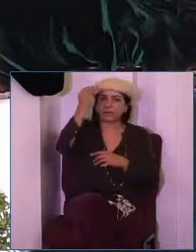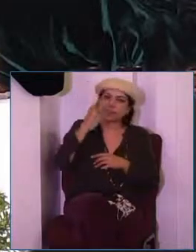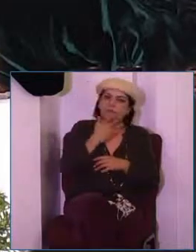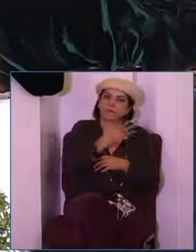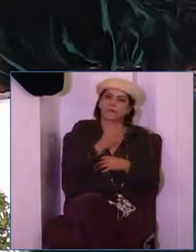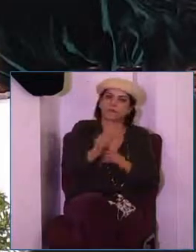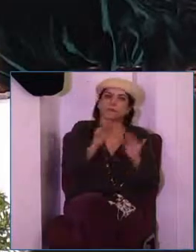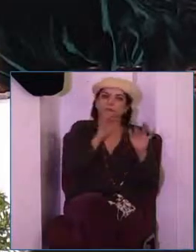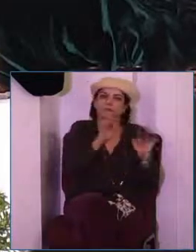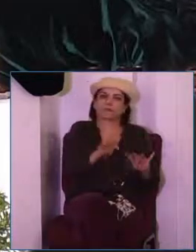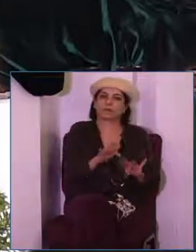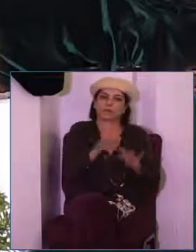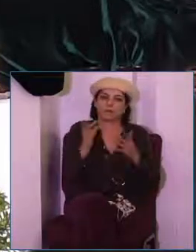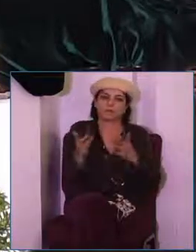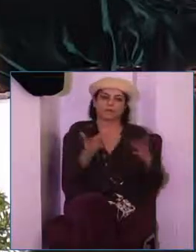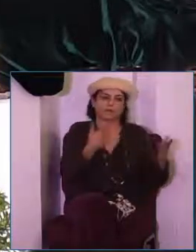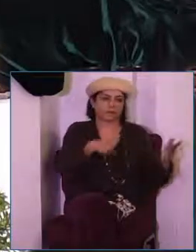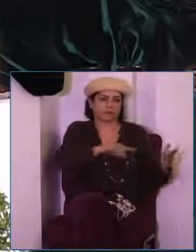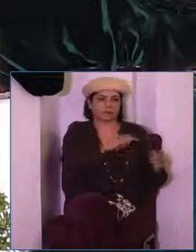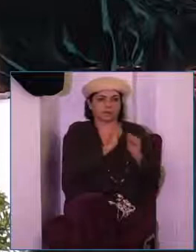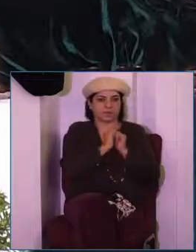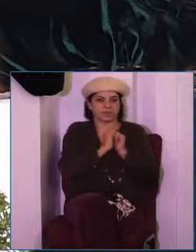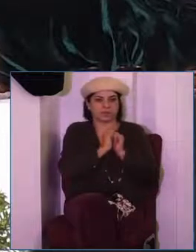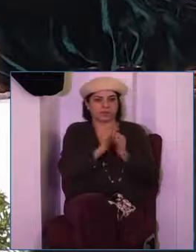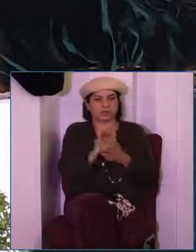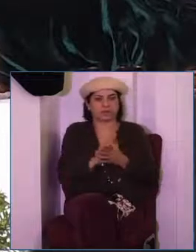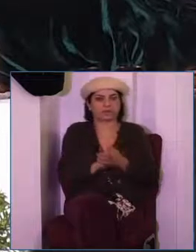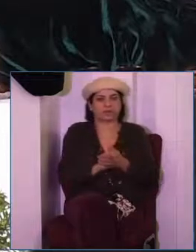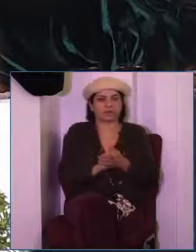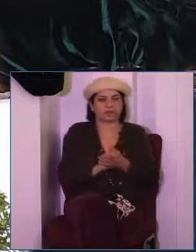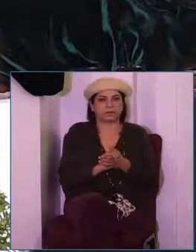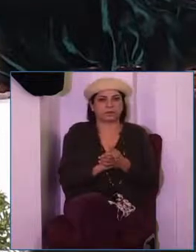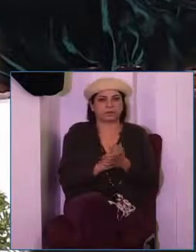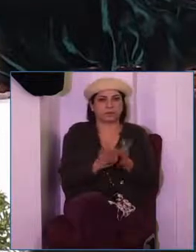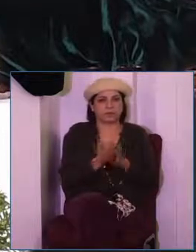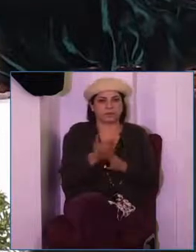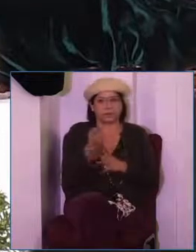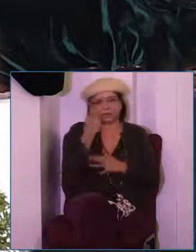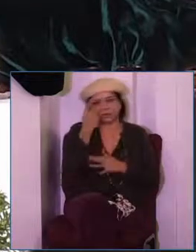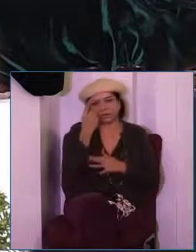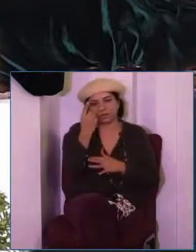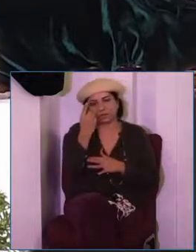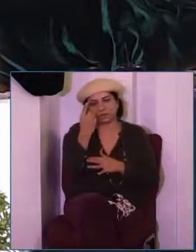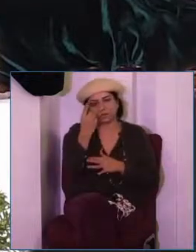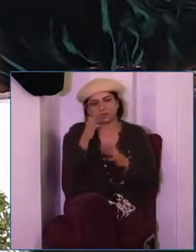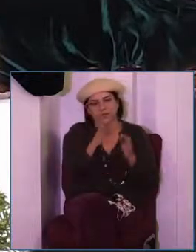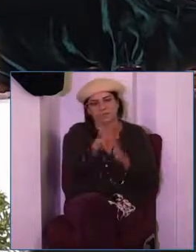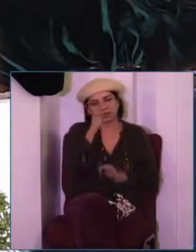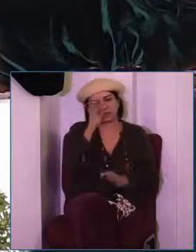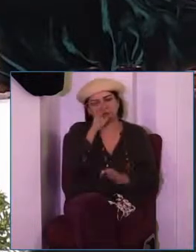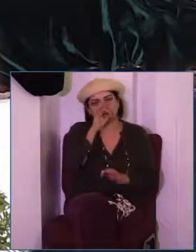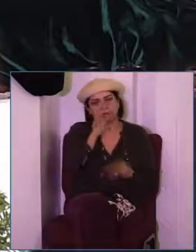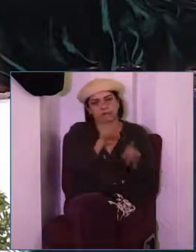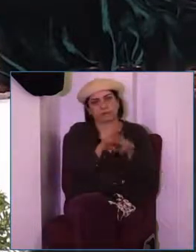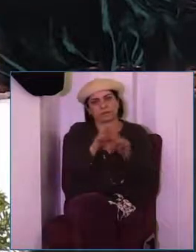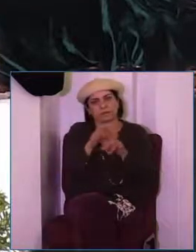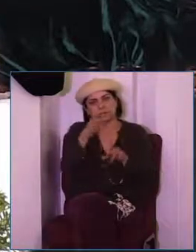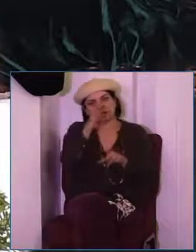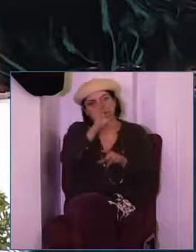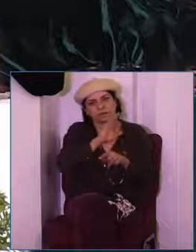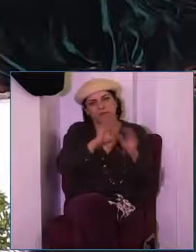mercy that brings us together through one spirit as God's